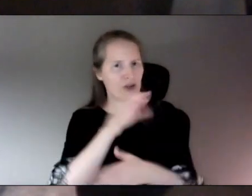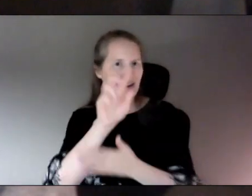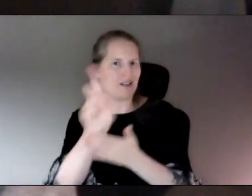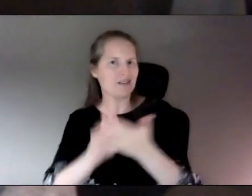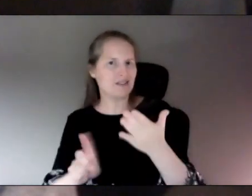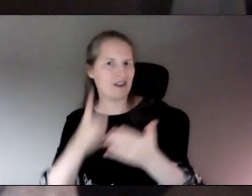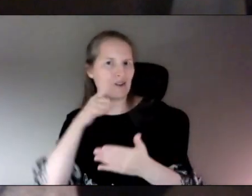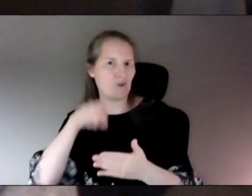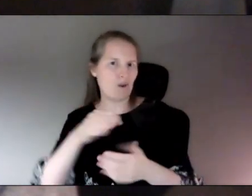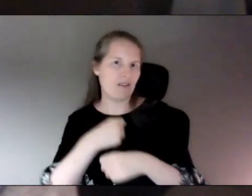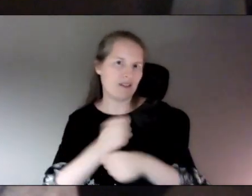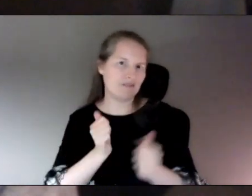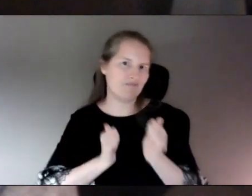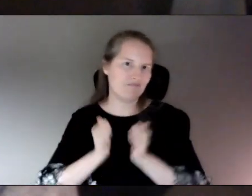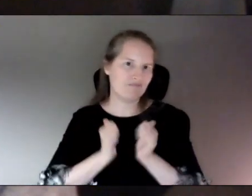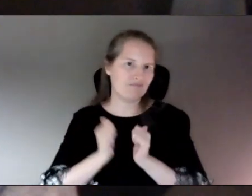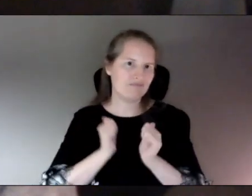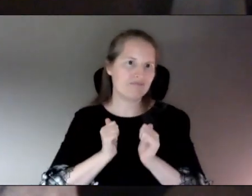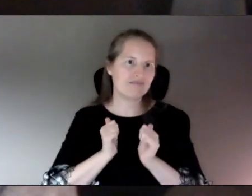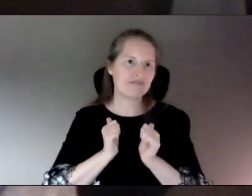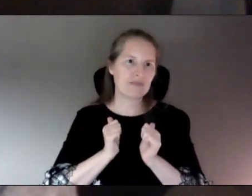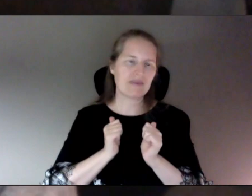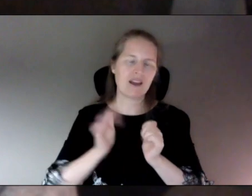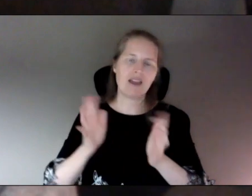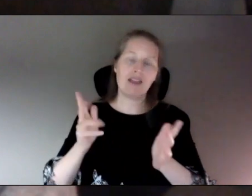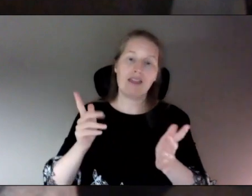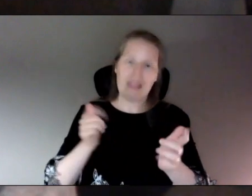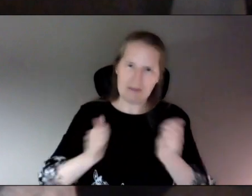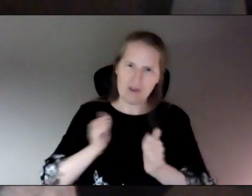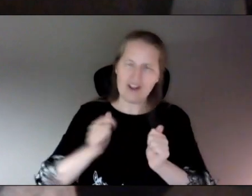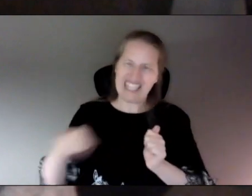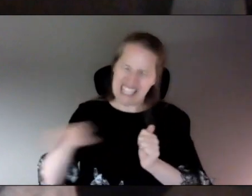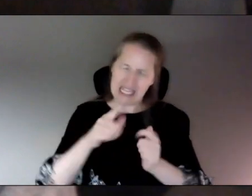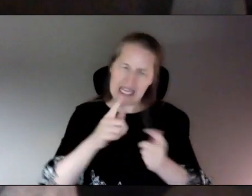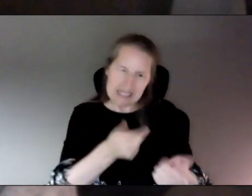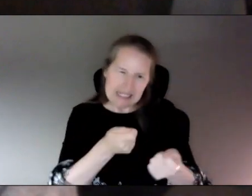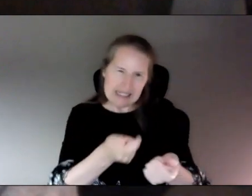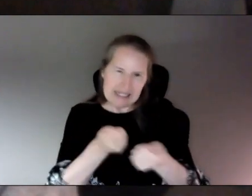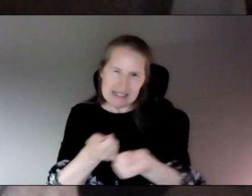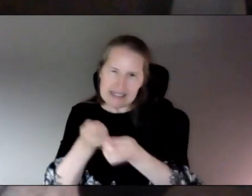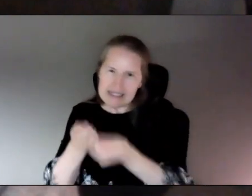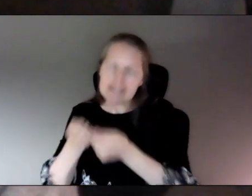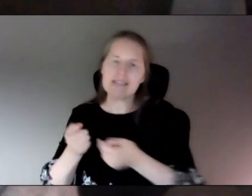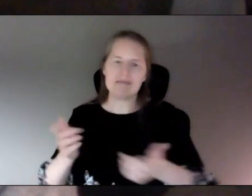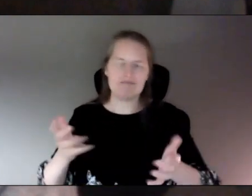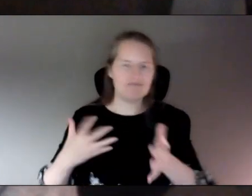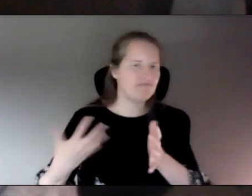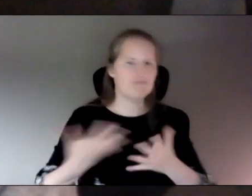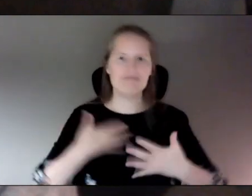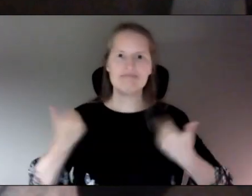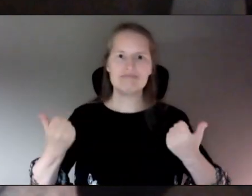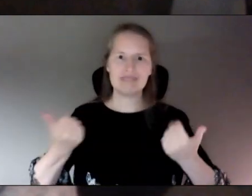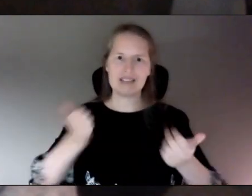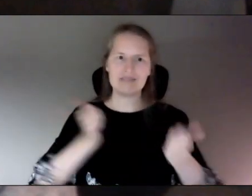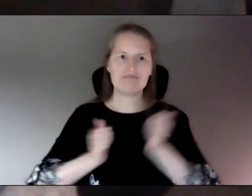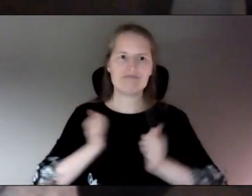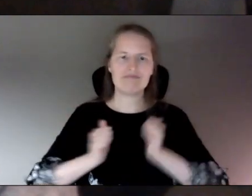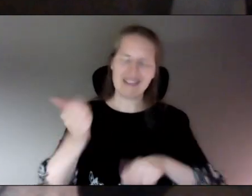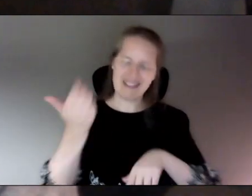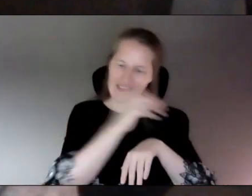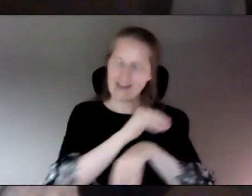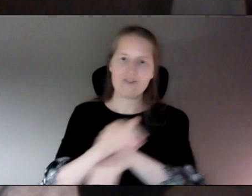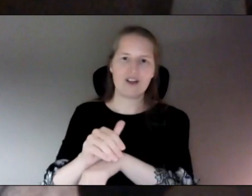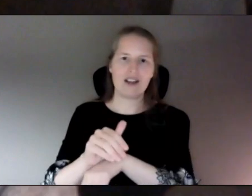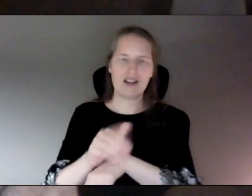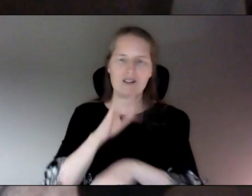production. The evocative performances that he was able to summon from the cast inhabited the theater each evening as